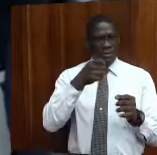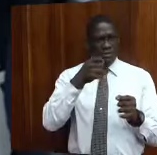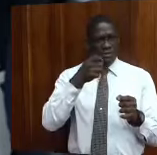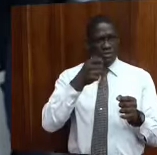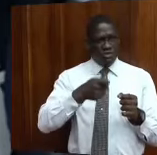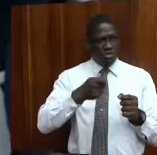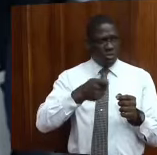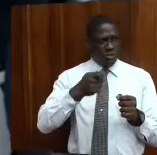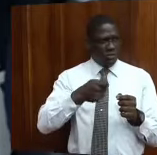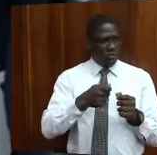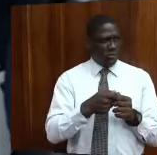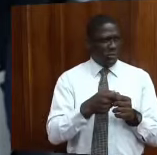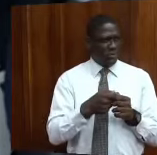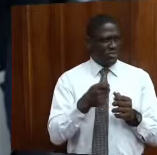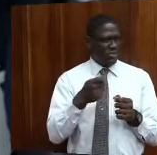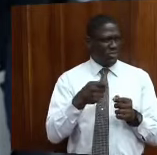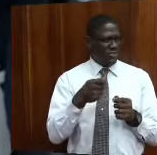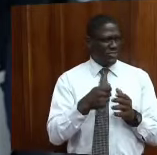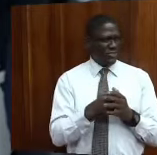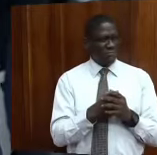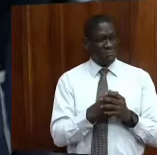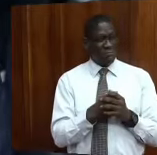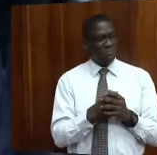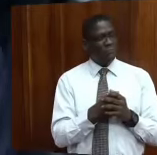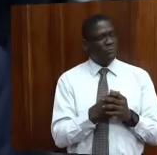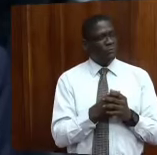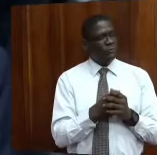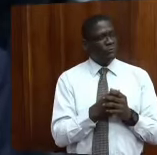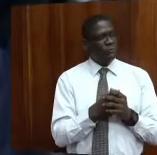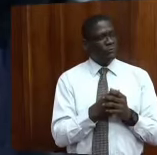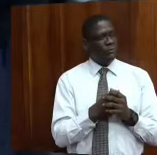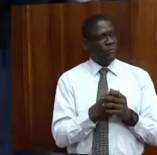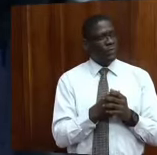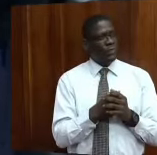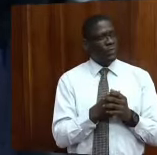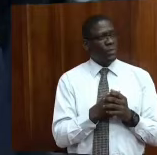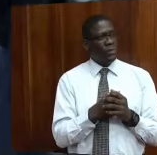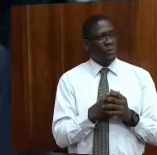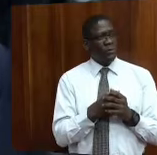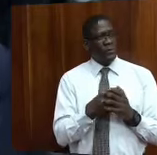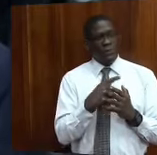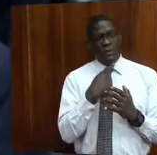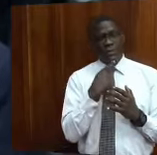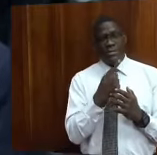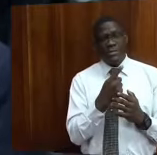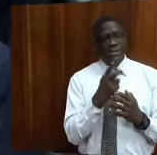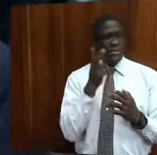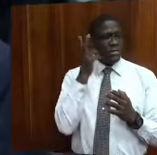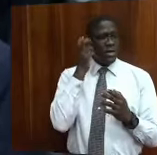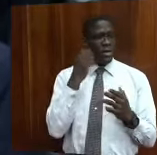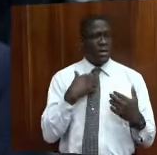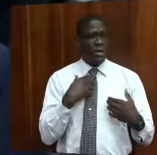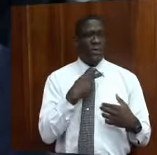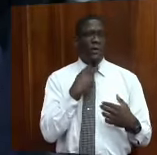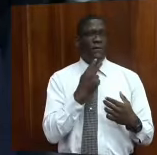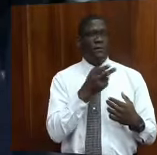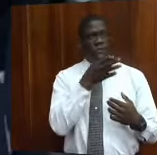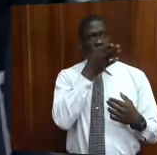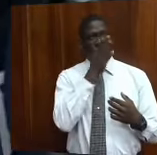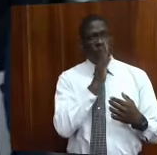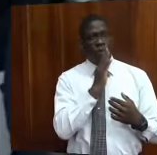doubt, I comfort myself with the words, "Hear my voice, O God, in my prayer,